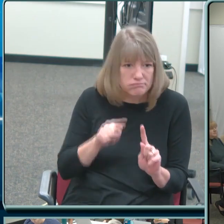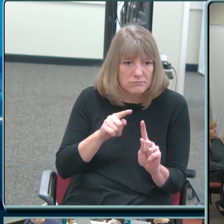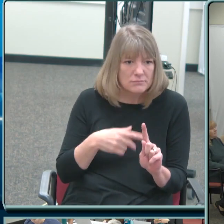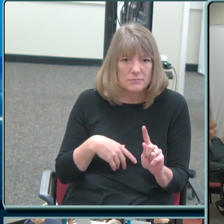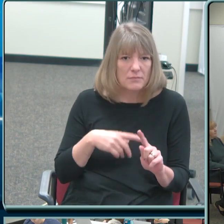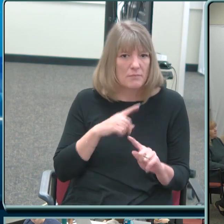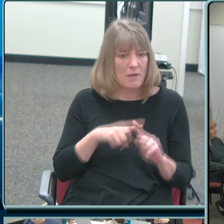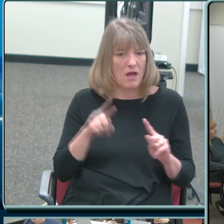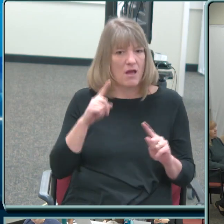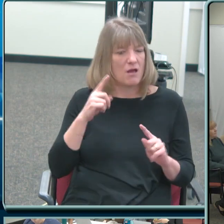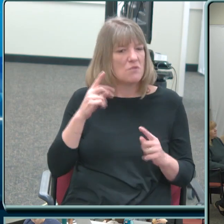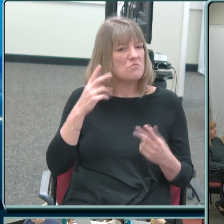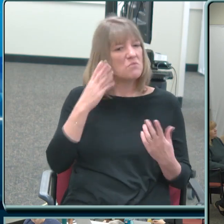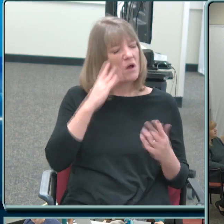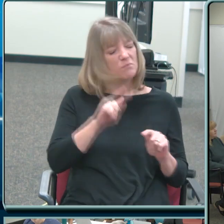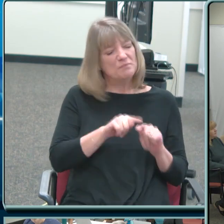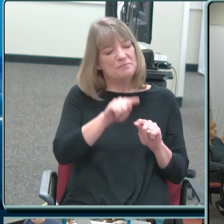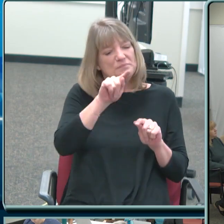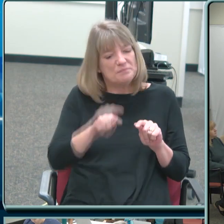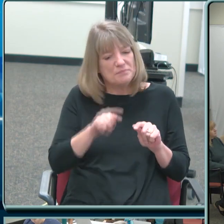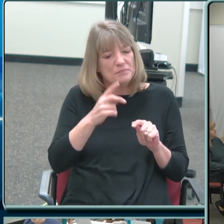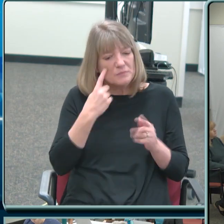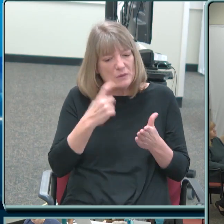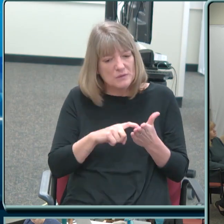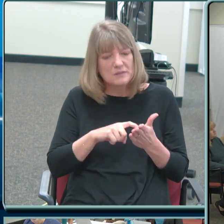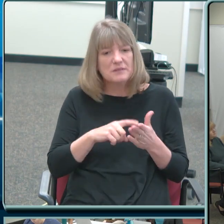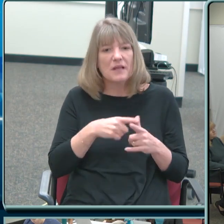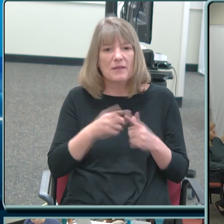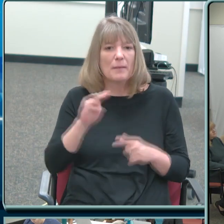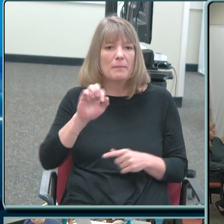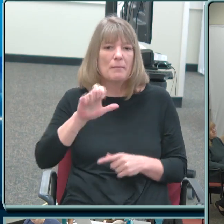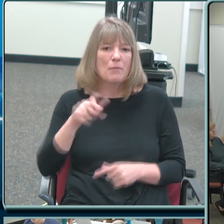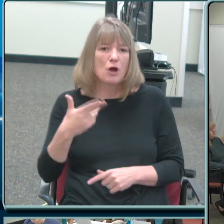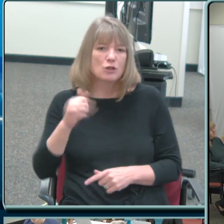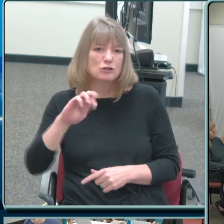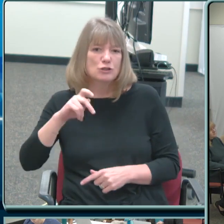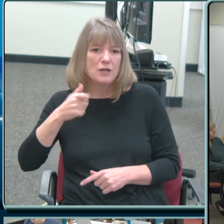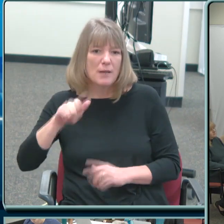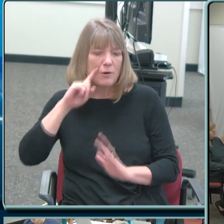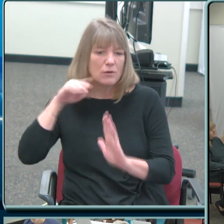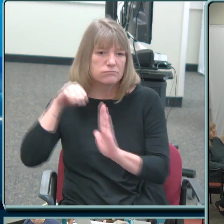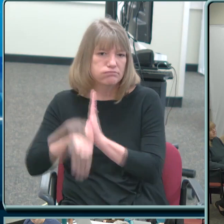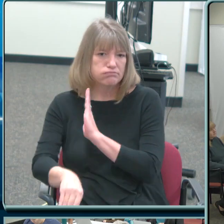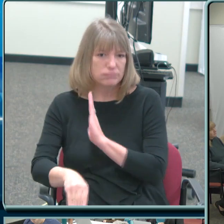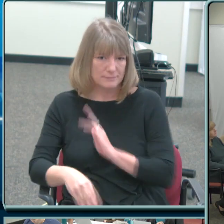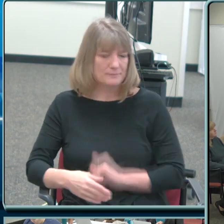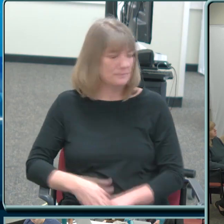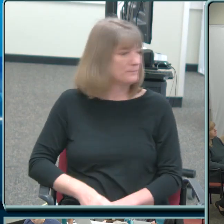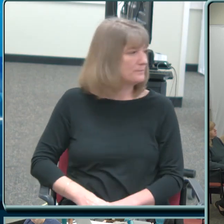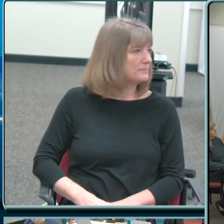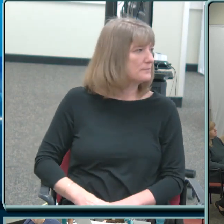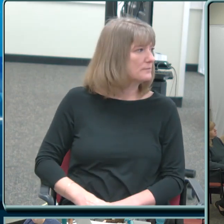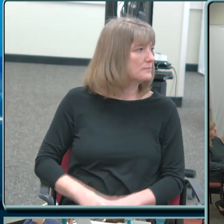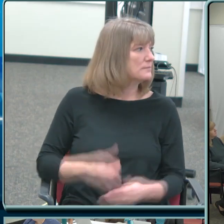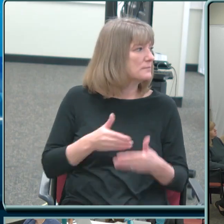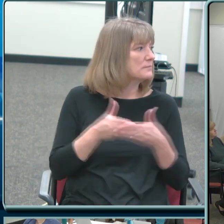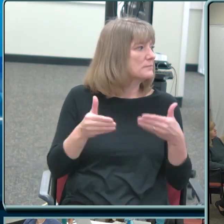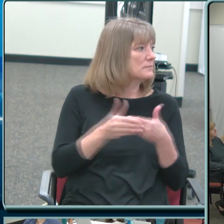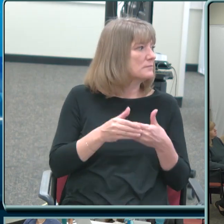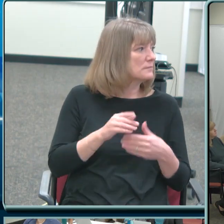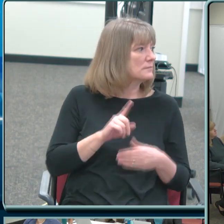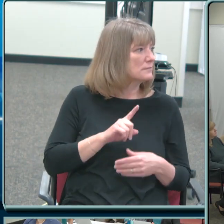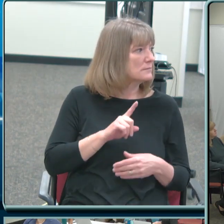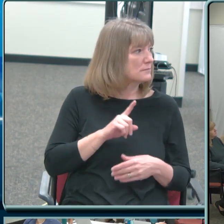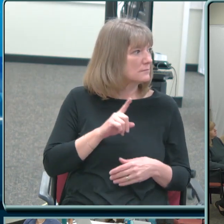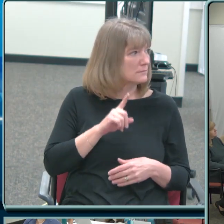like flu A. So we'll see a little bump, and then hopefully by March, April, we'll be starting to come out of the season. Next slide, please. So this is our percent positivity.